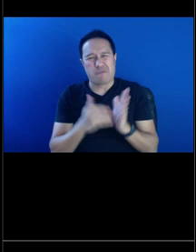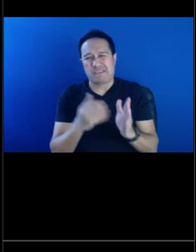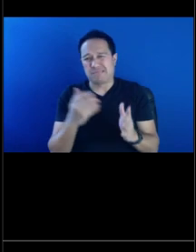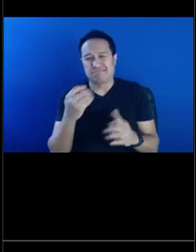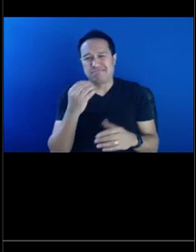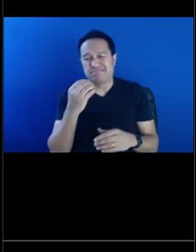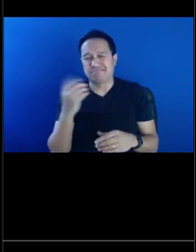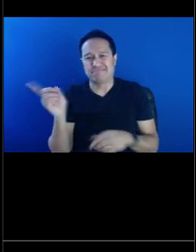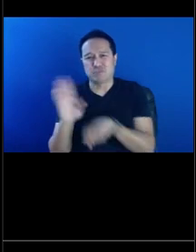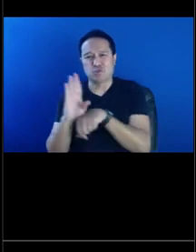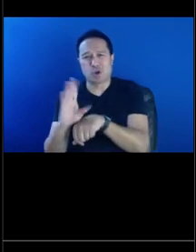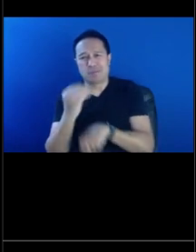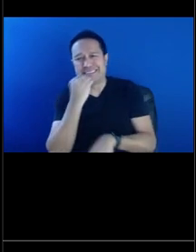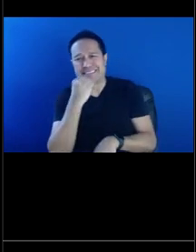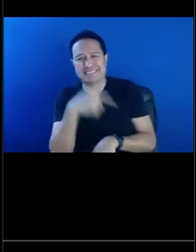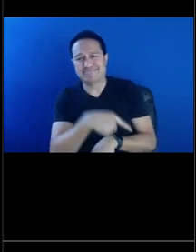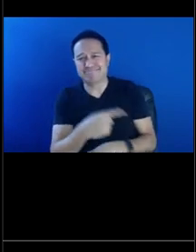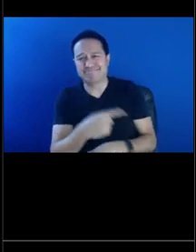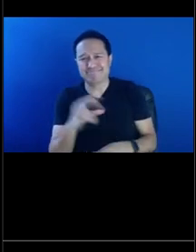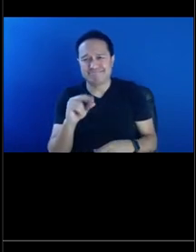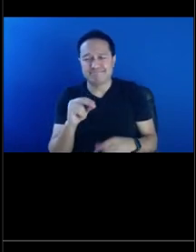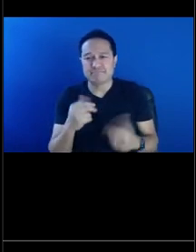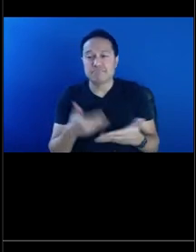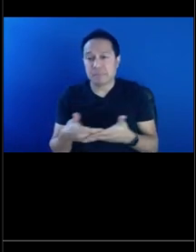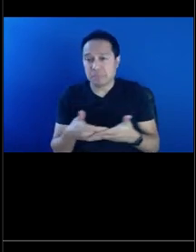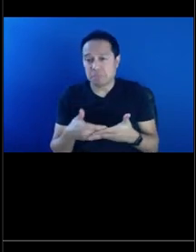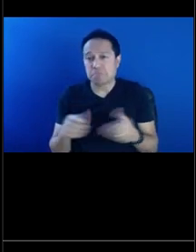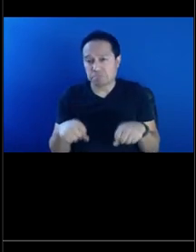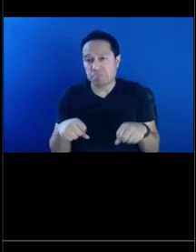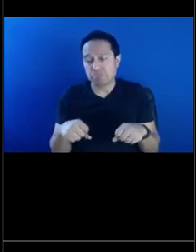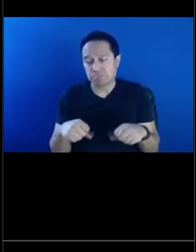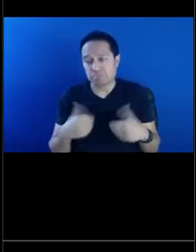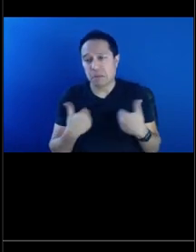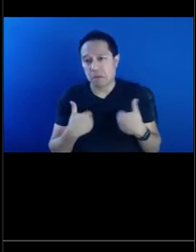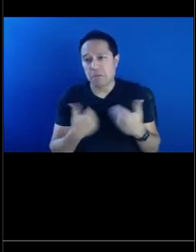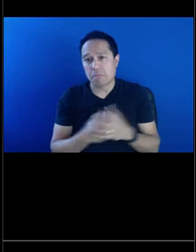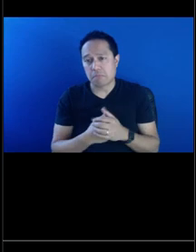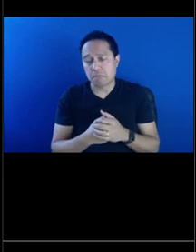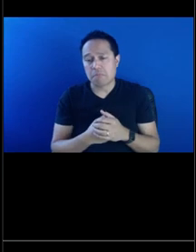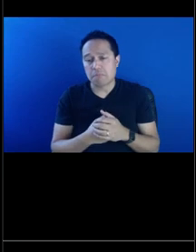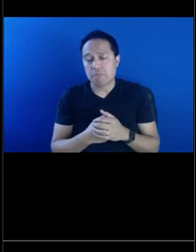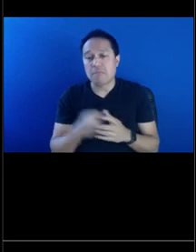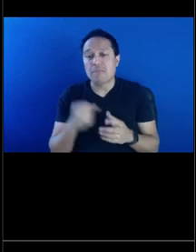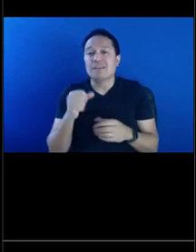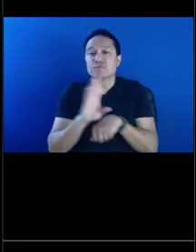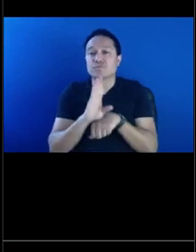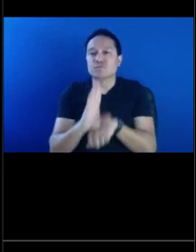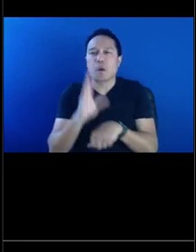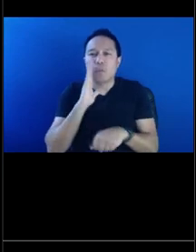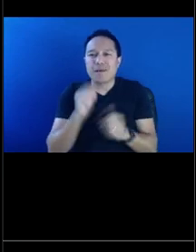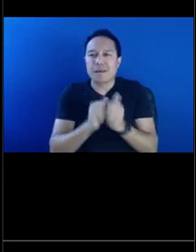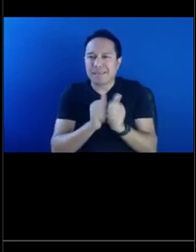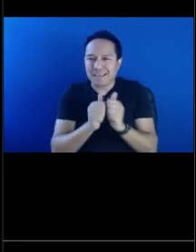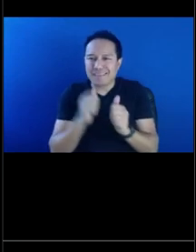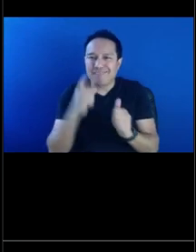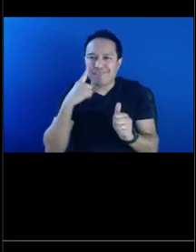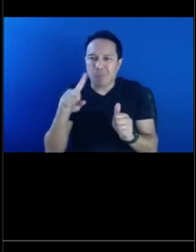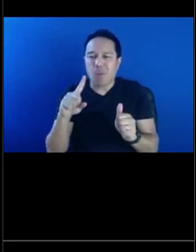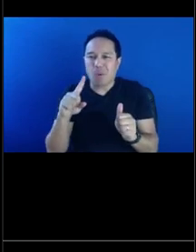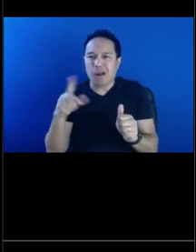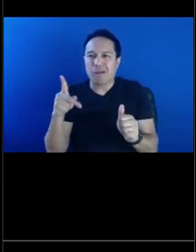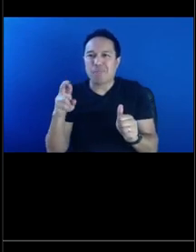point. But we do see sharks sometimes eating the young ones, and then sharks also compete with monk seals for the prey. So sometimes in